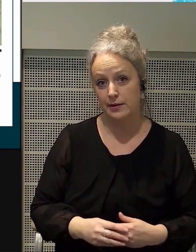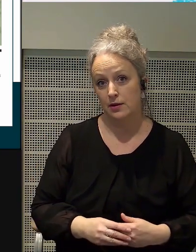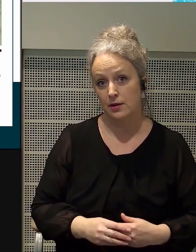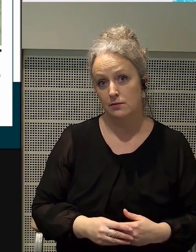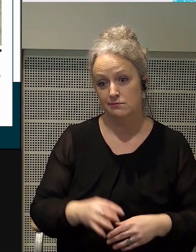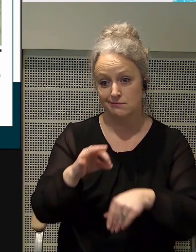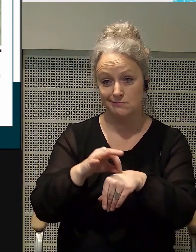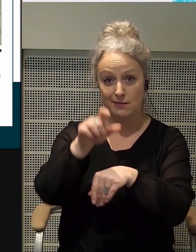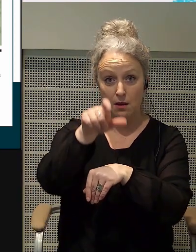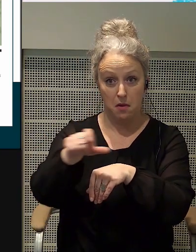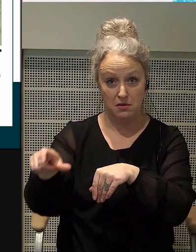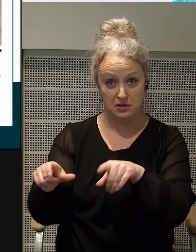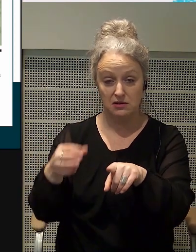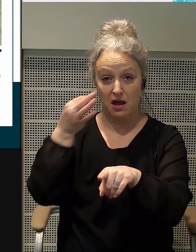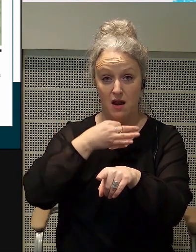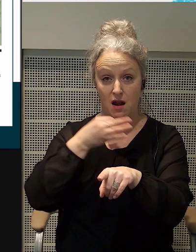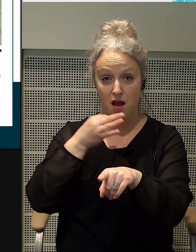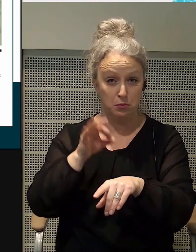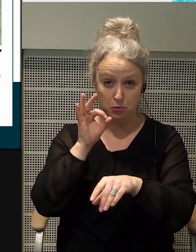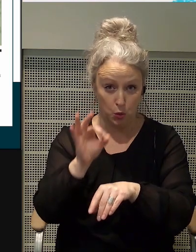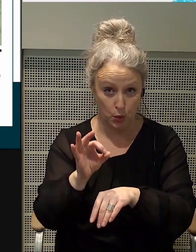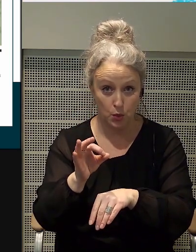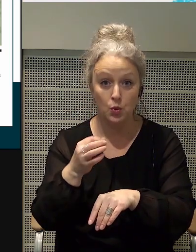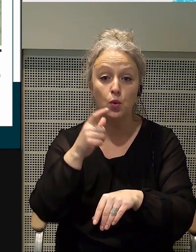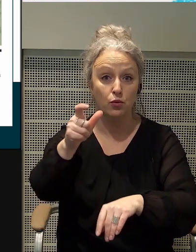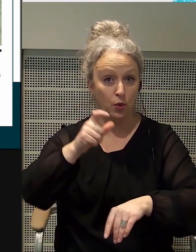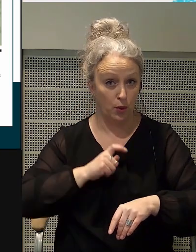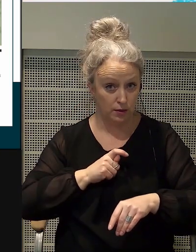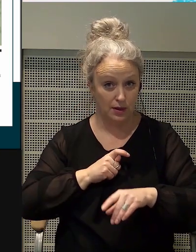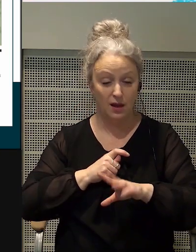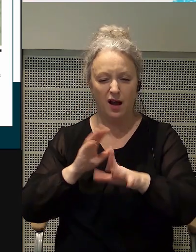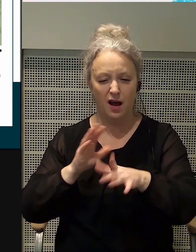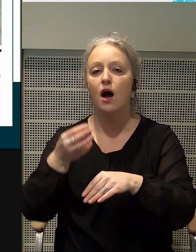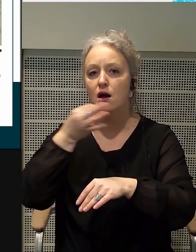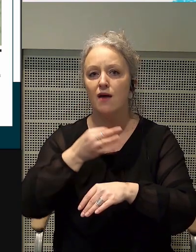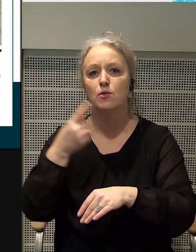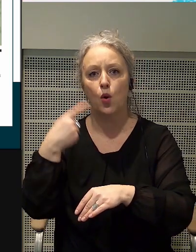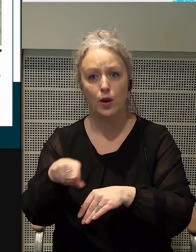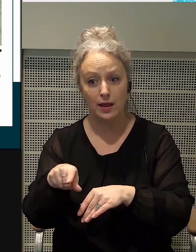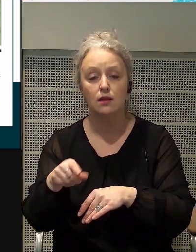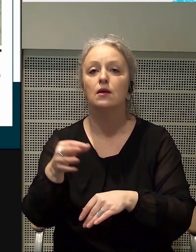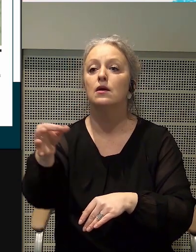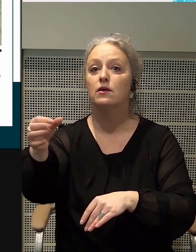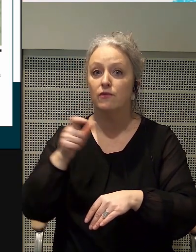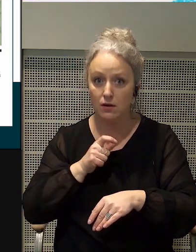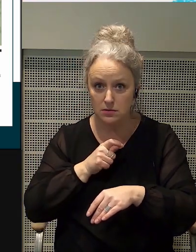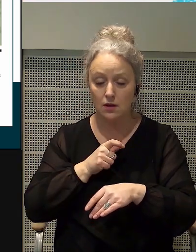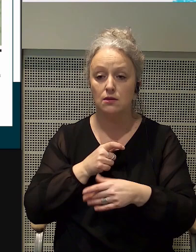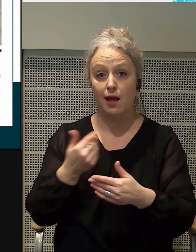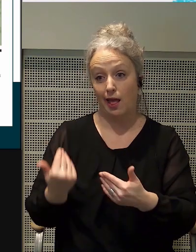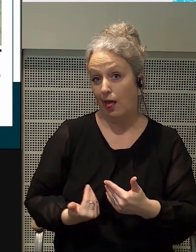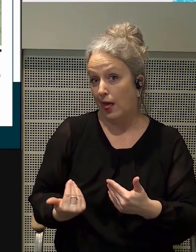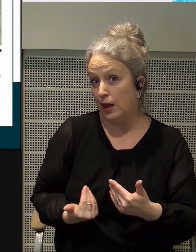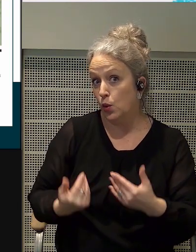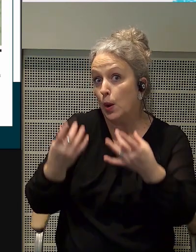more protein. I don't have to worry about my diet all the time. My levels of my biochemical levels are more